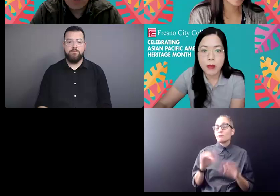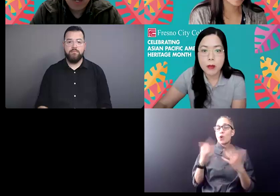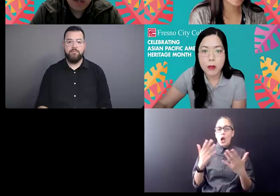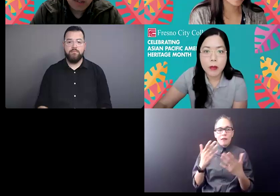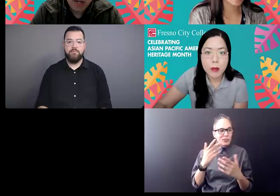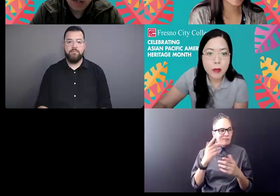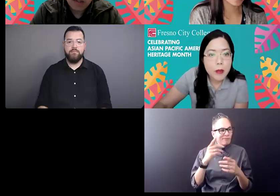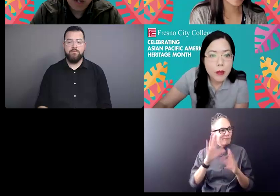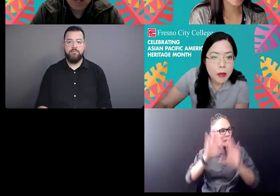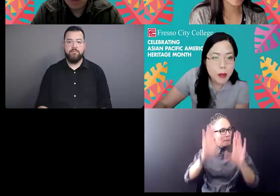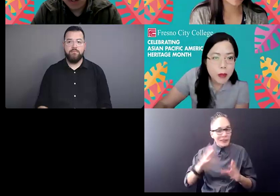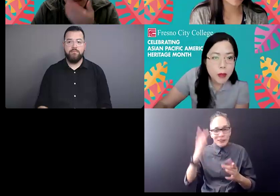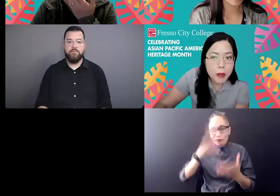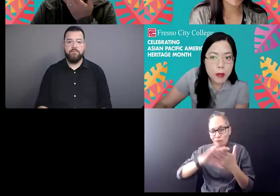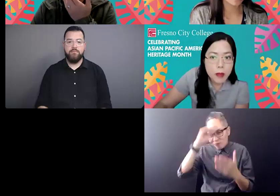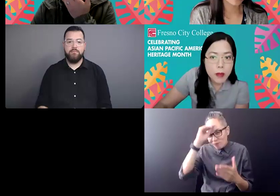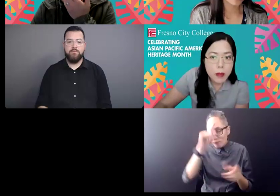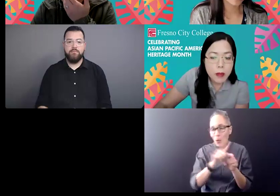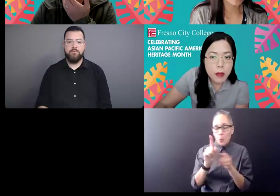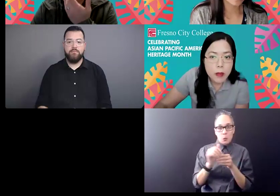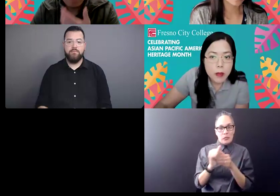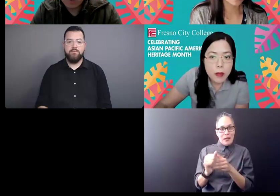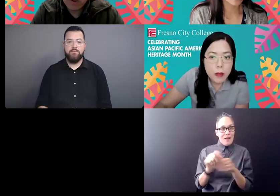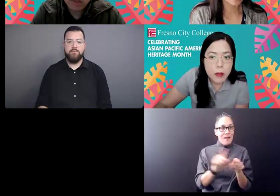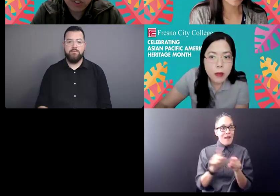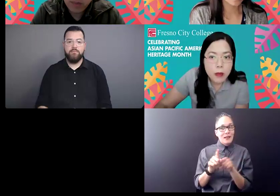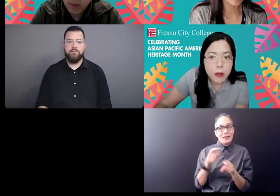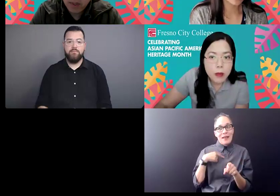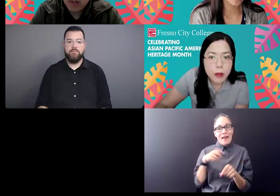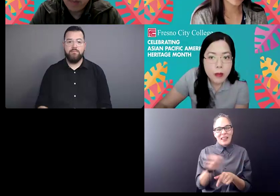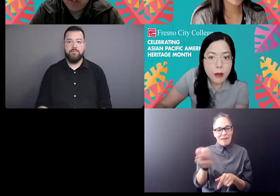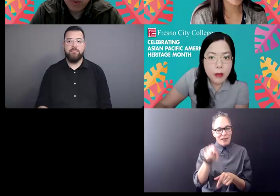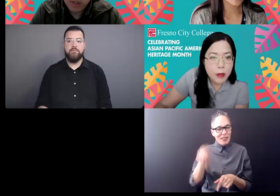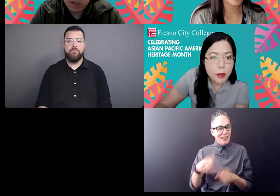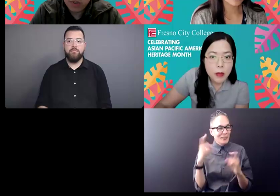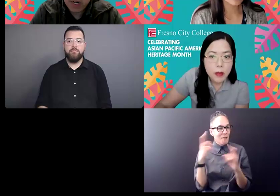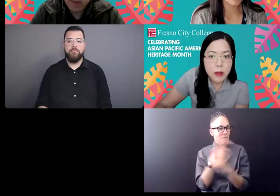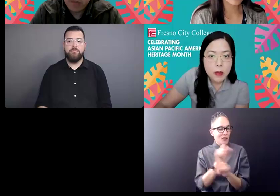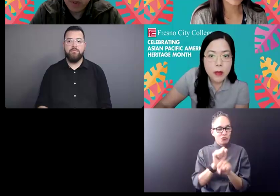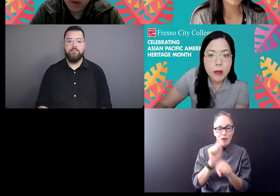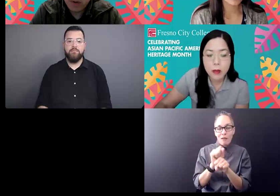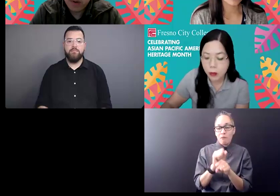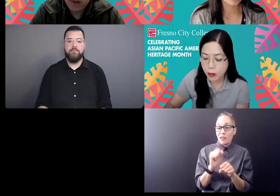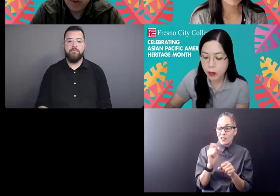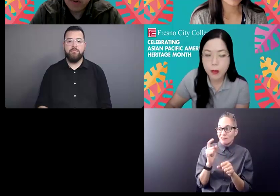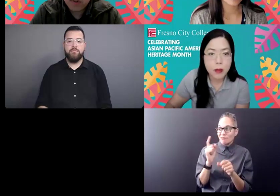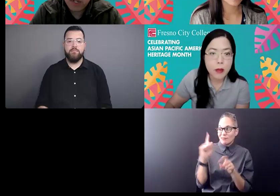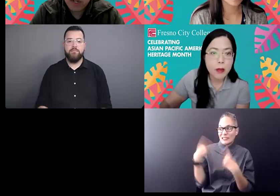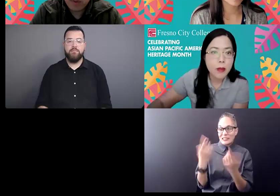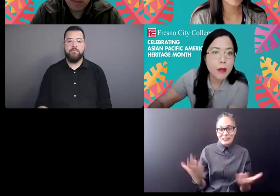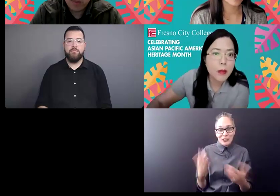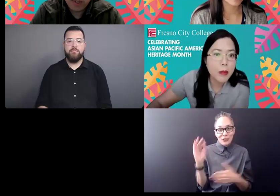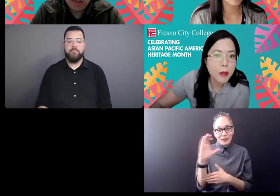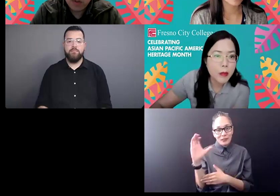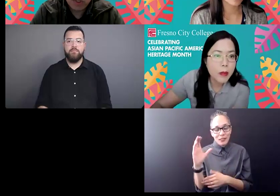insights as guidance as I navigate the complexities of librarianship. And just within the short time that I've been here at Fresno